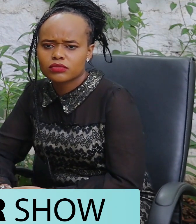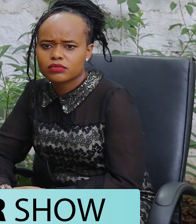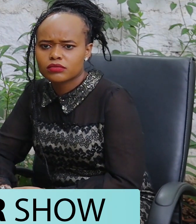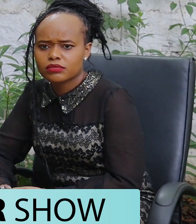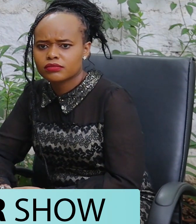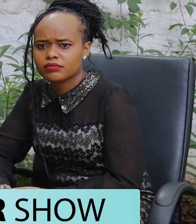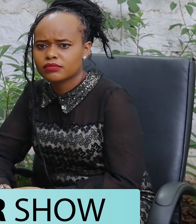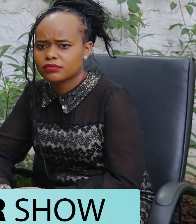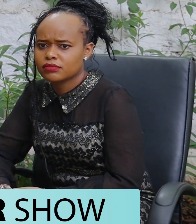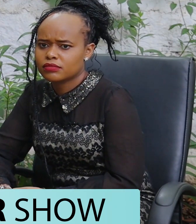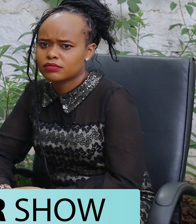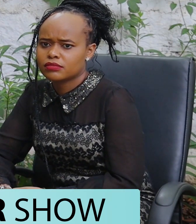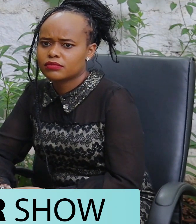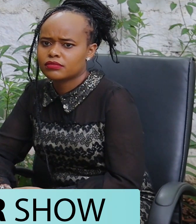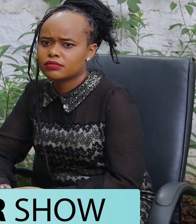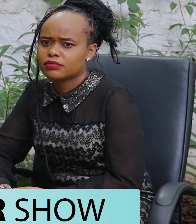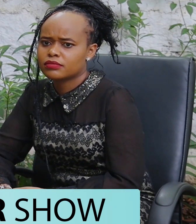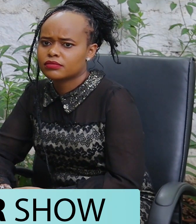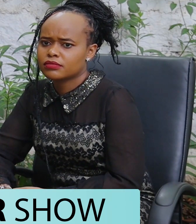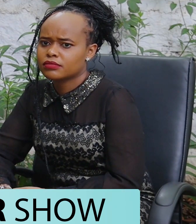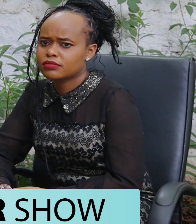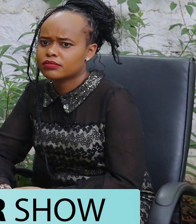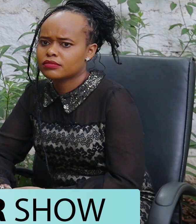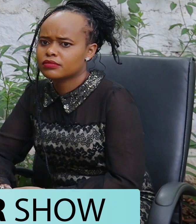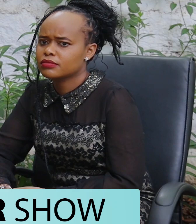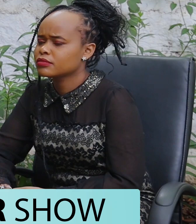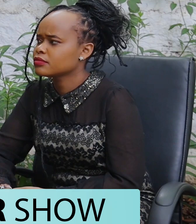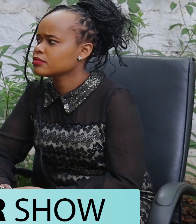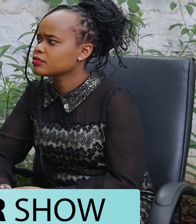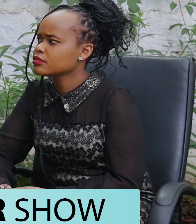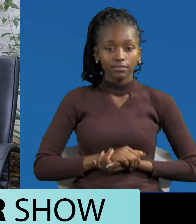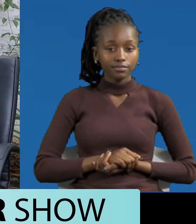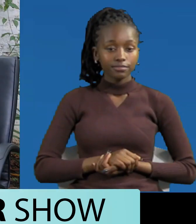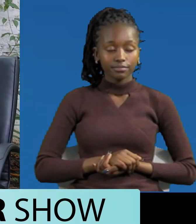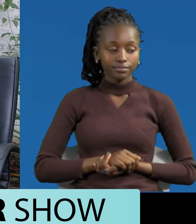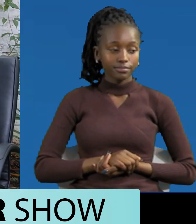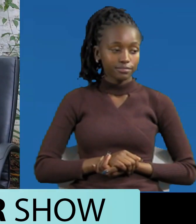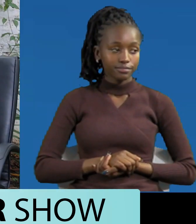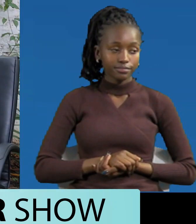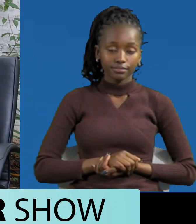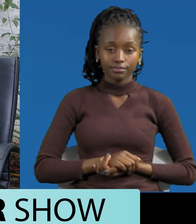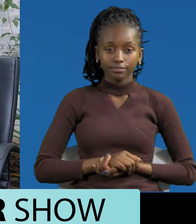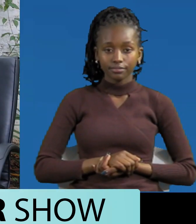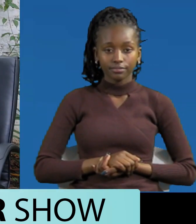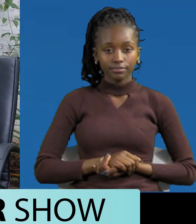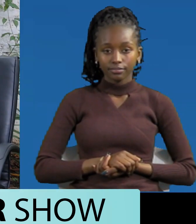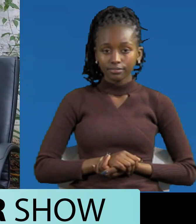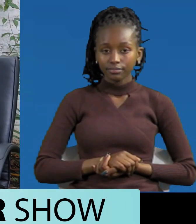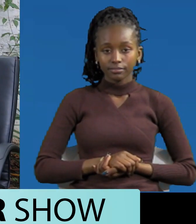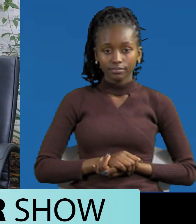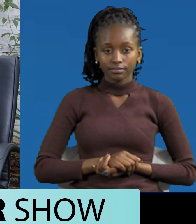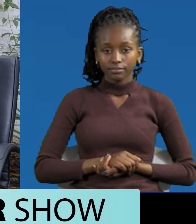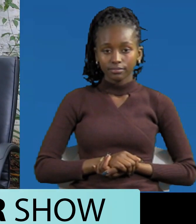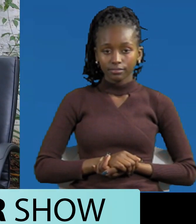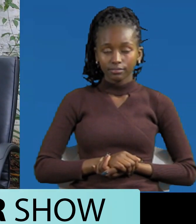you differentiate your work to be somehow unique from what you see from every other person. Kila mtu in this industry,